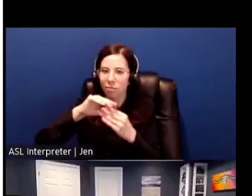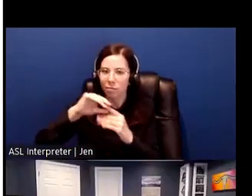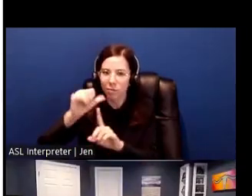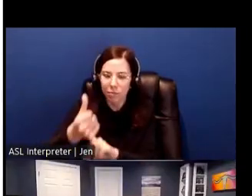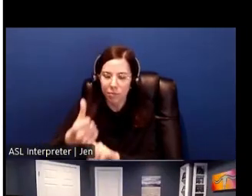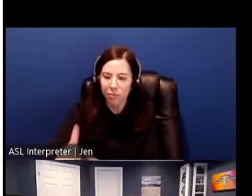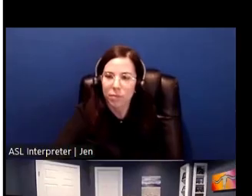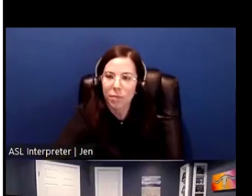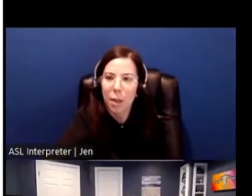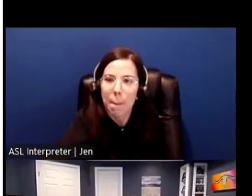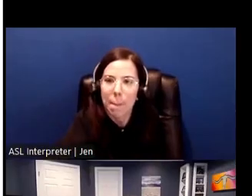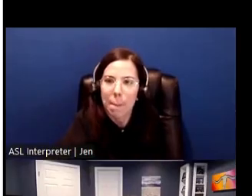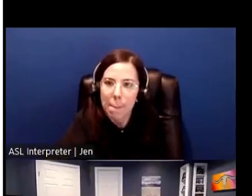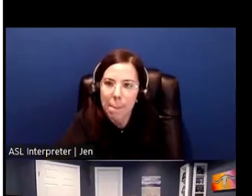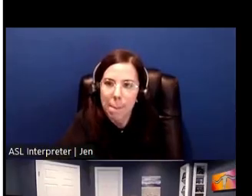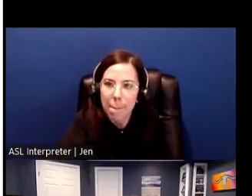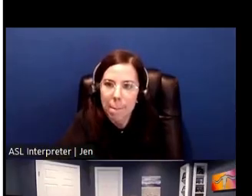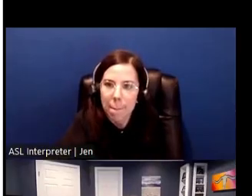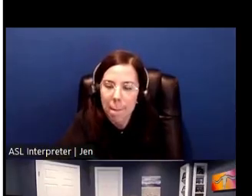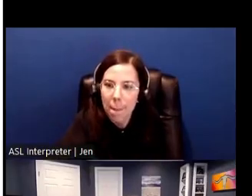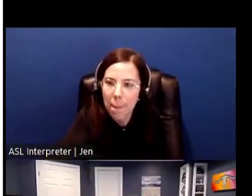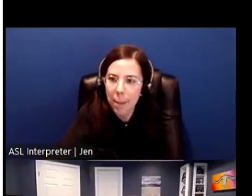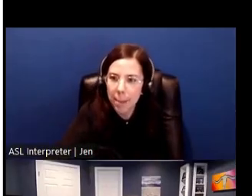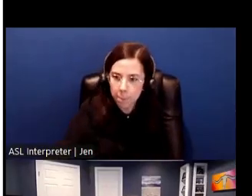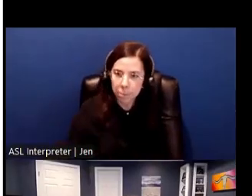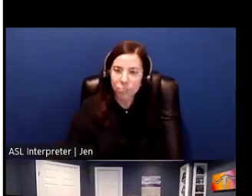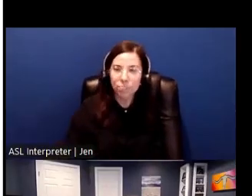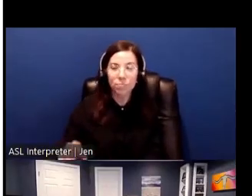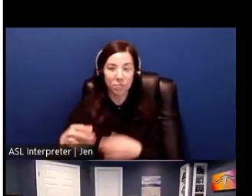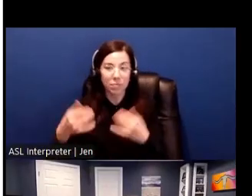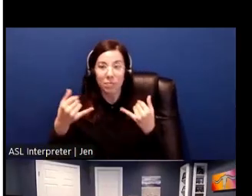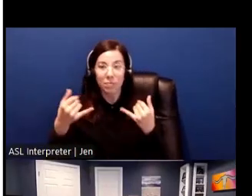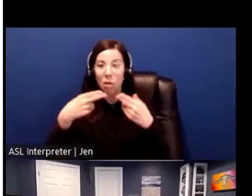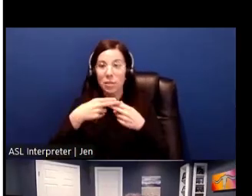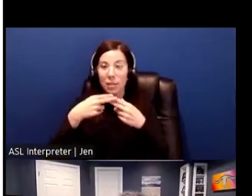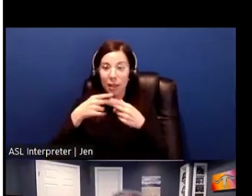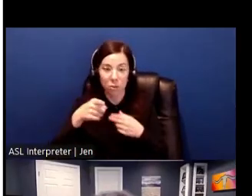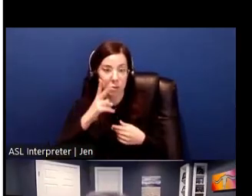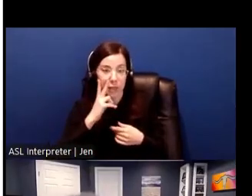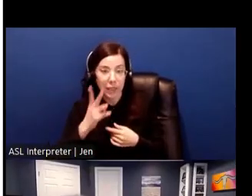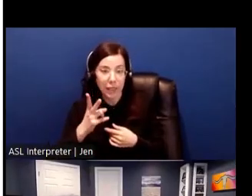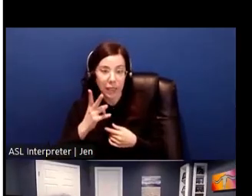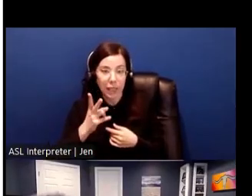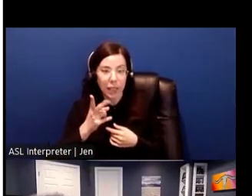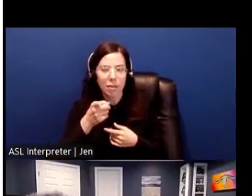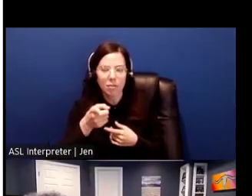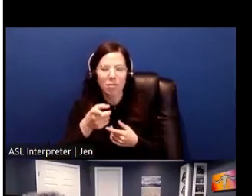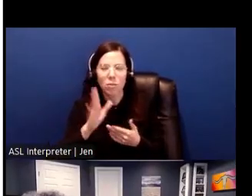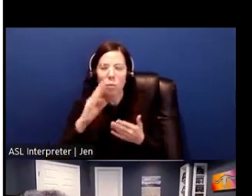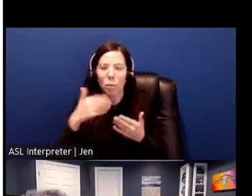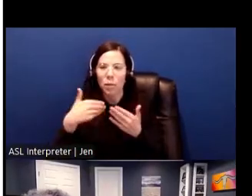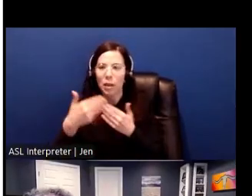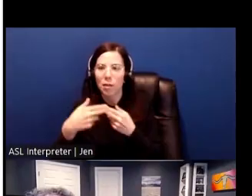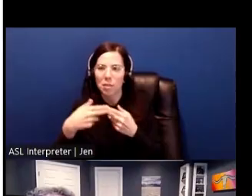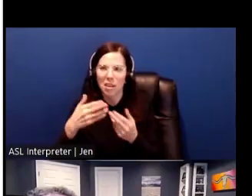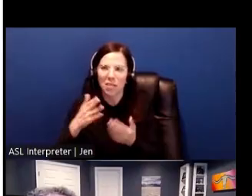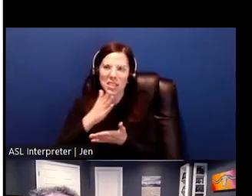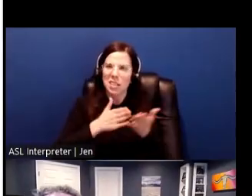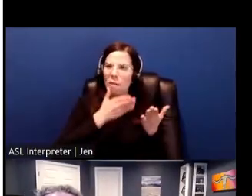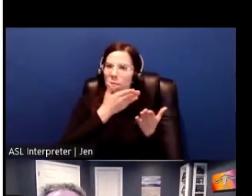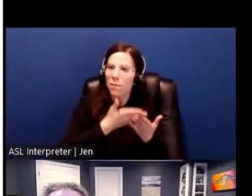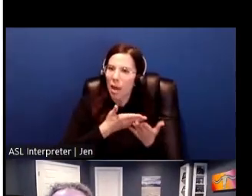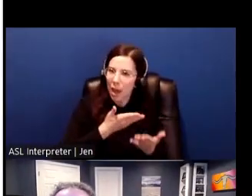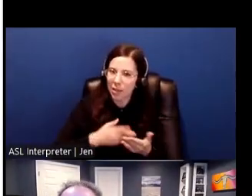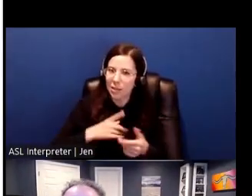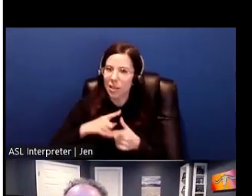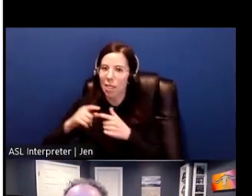What we're going to do is I'm first going to have the slide that's on there, then I'm going to put up a slide that has some level of facts, and then we'll come back to